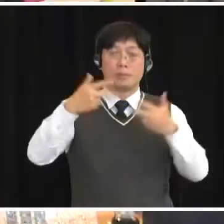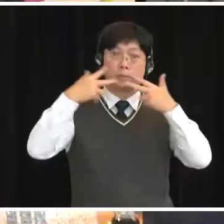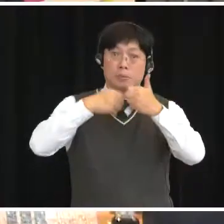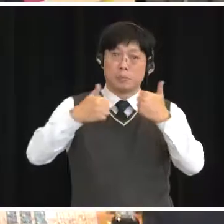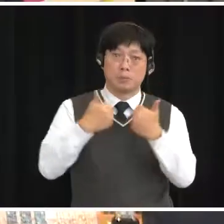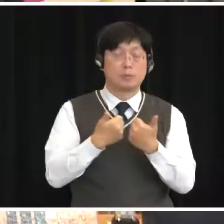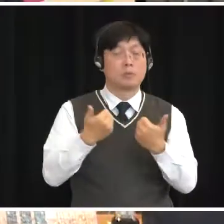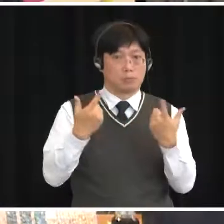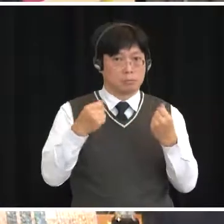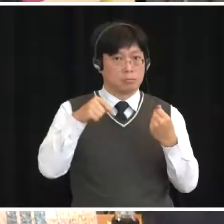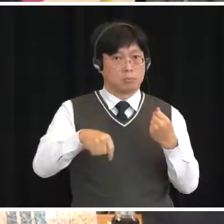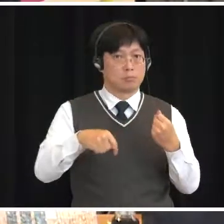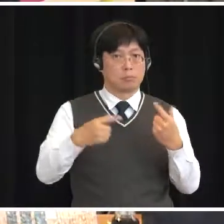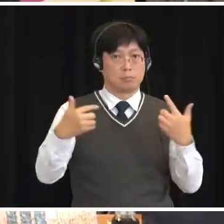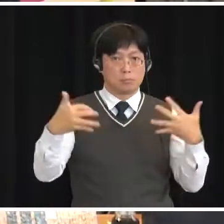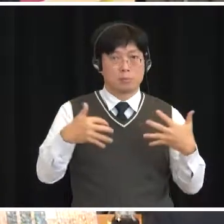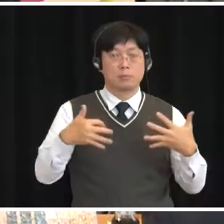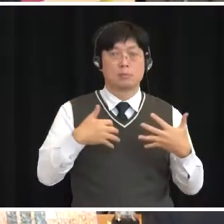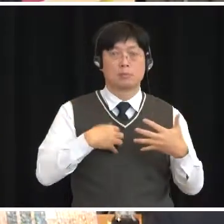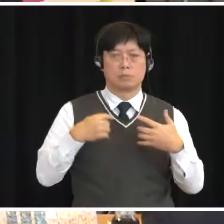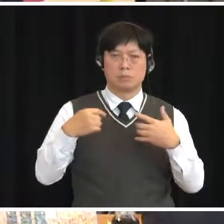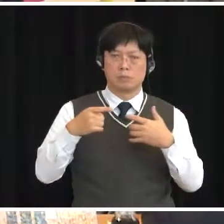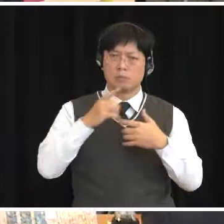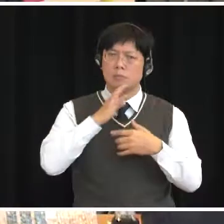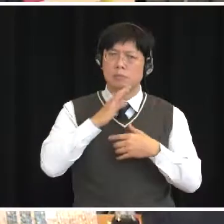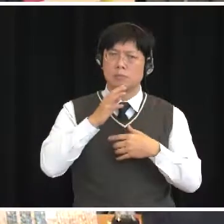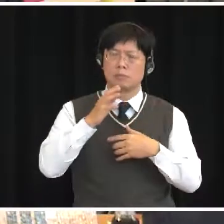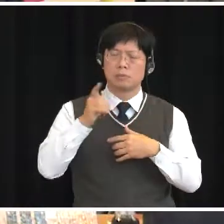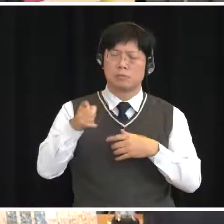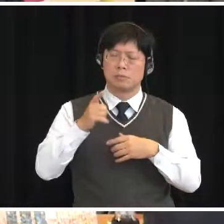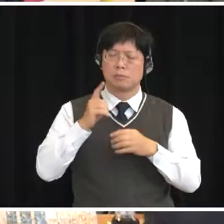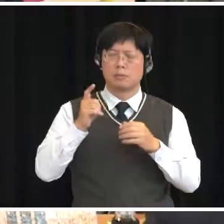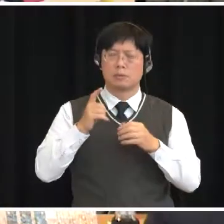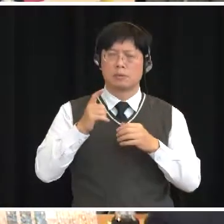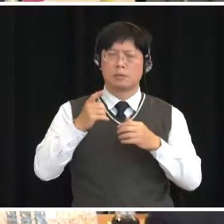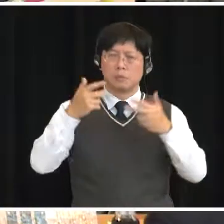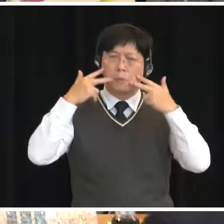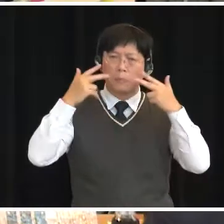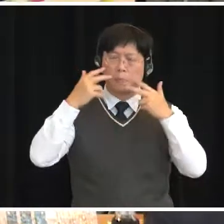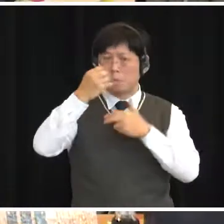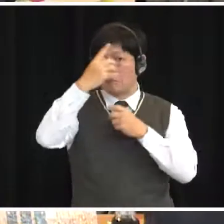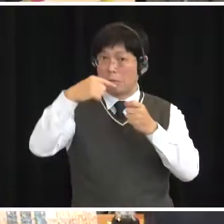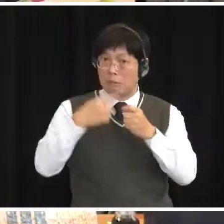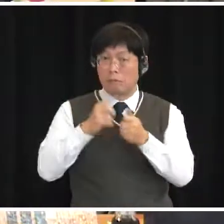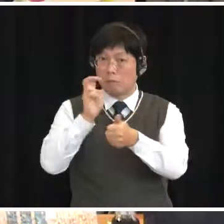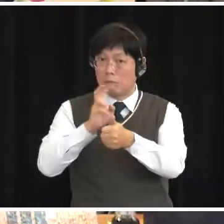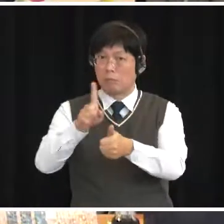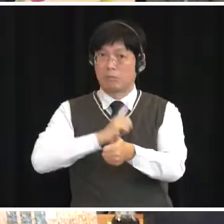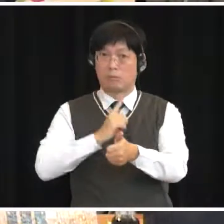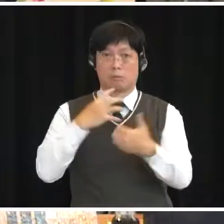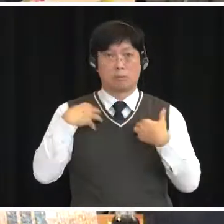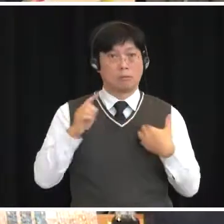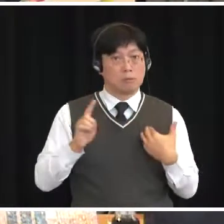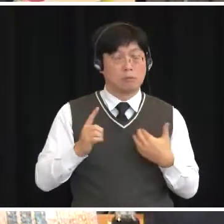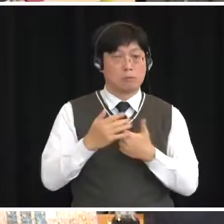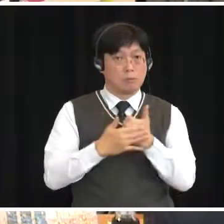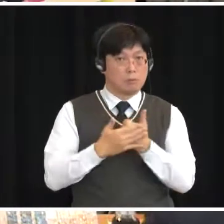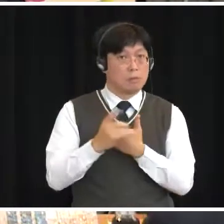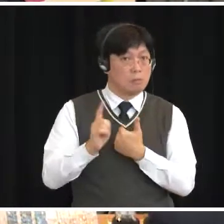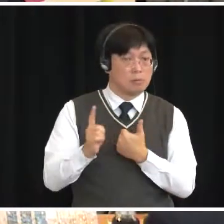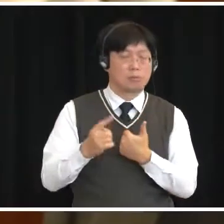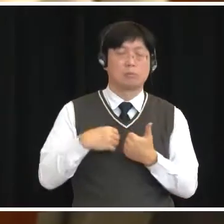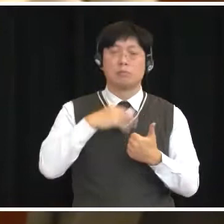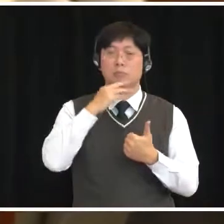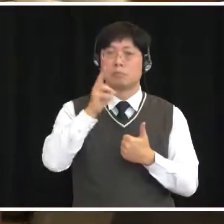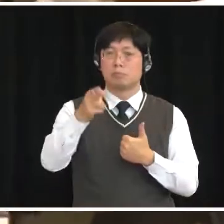areas. And yes, the Council of Indigenous Peoples, please also offer additional explanation what you